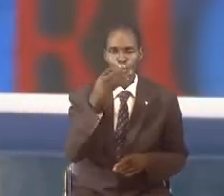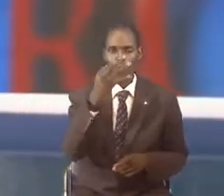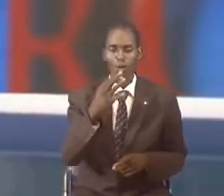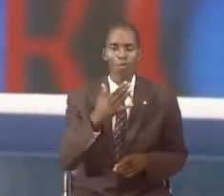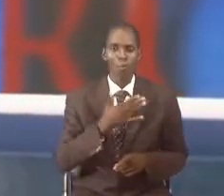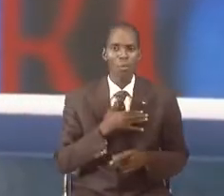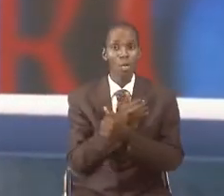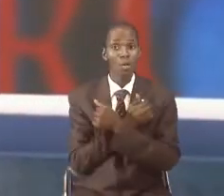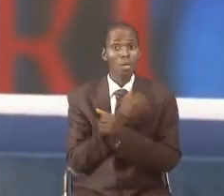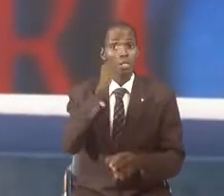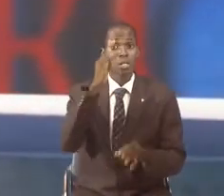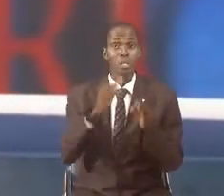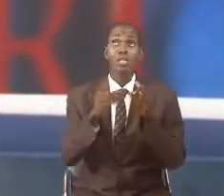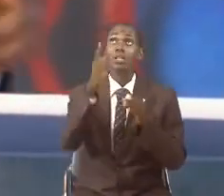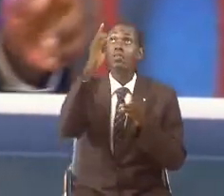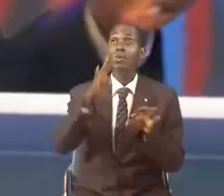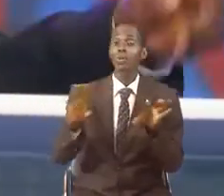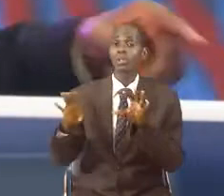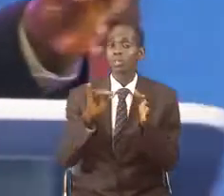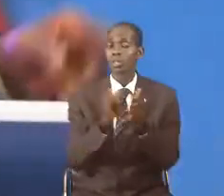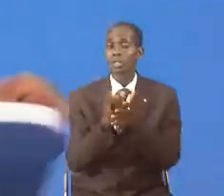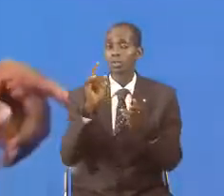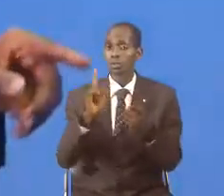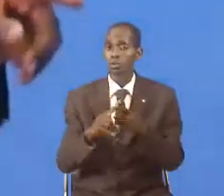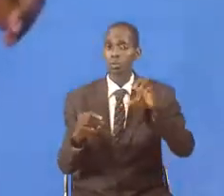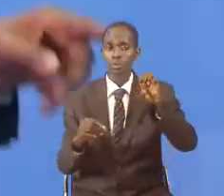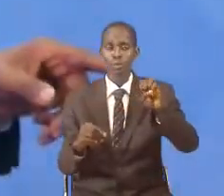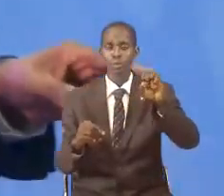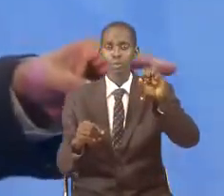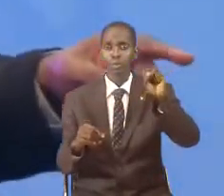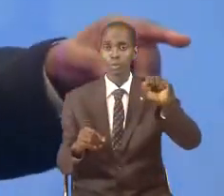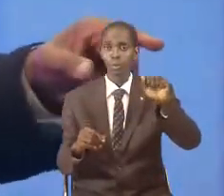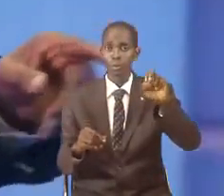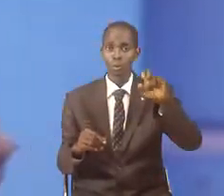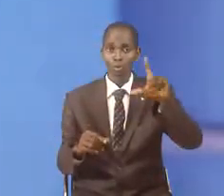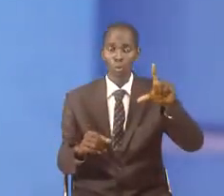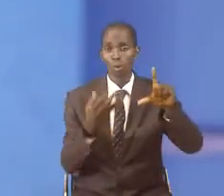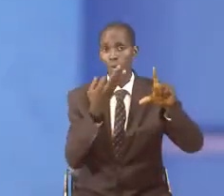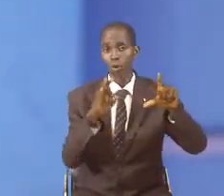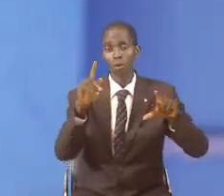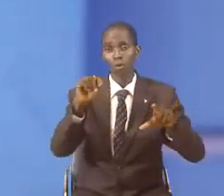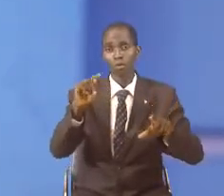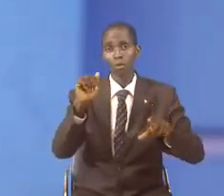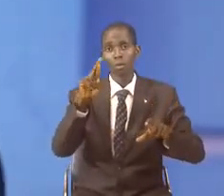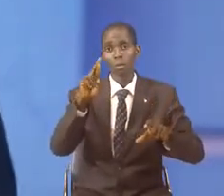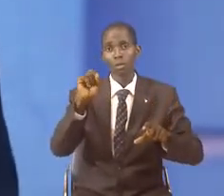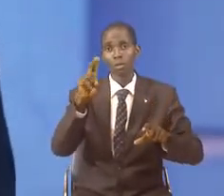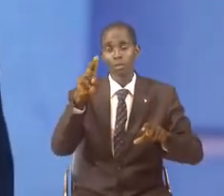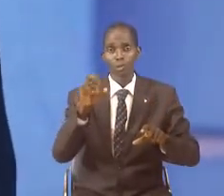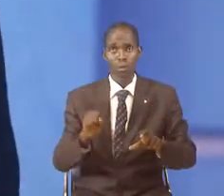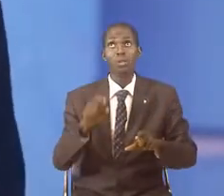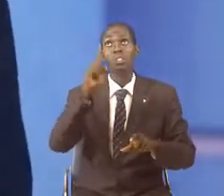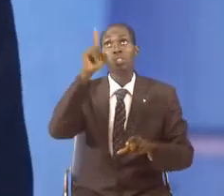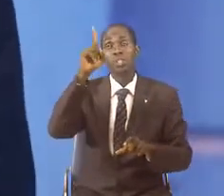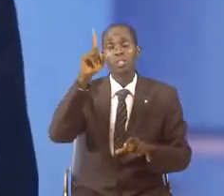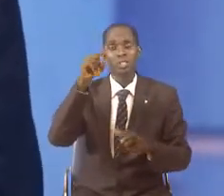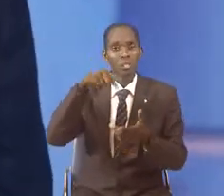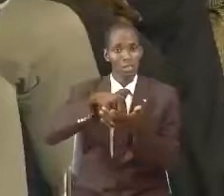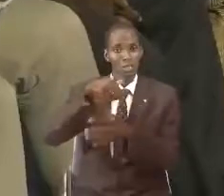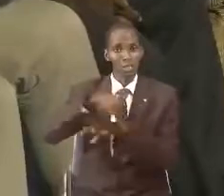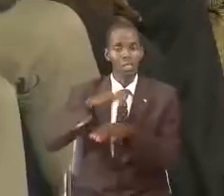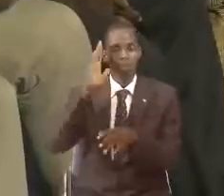of my love. If he did that to Saul of Tarsus tonight, he'll forgive